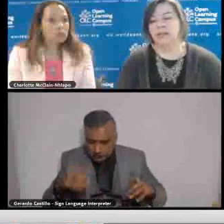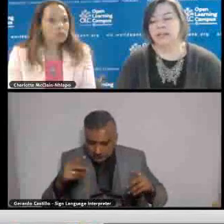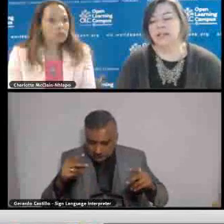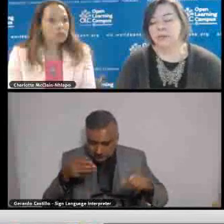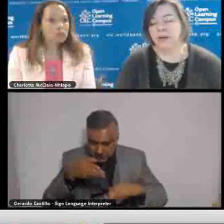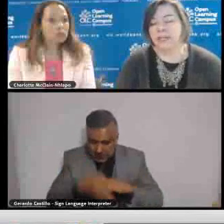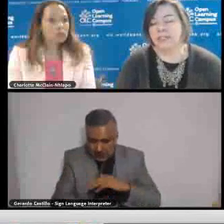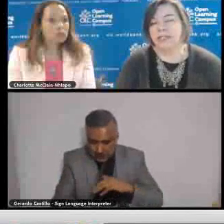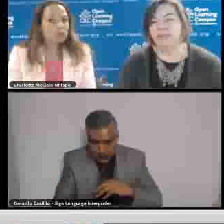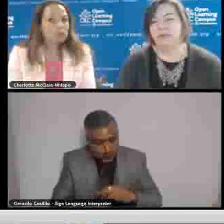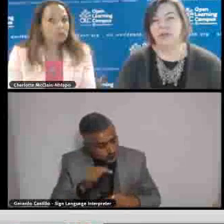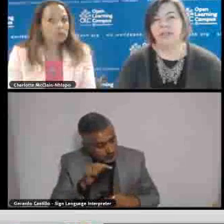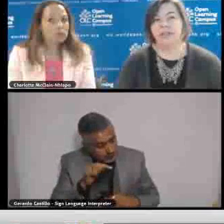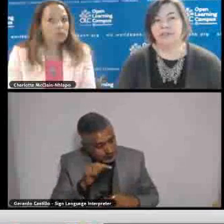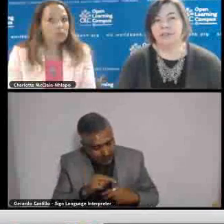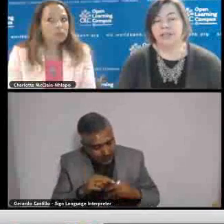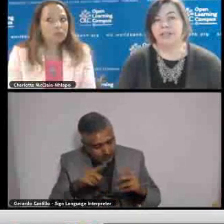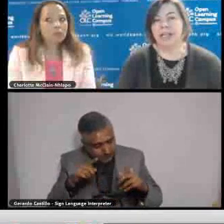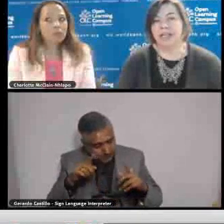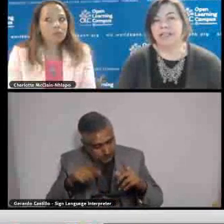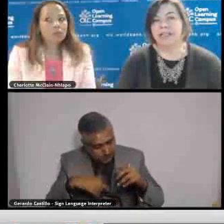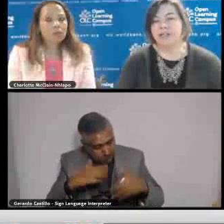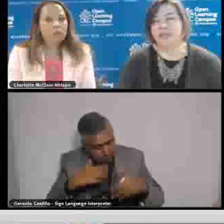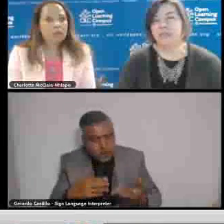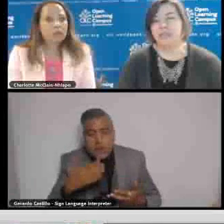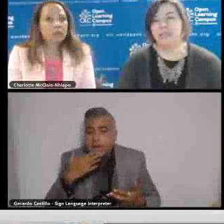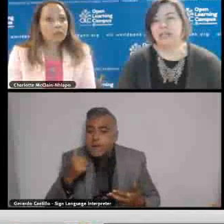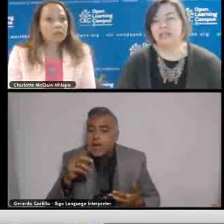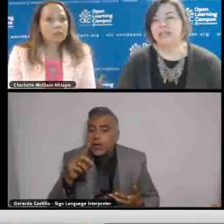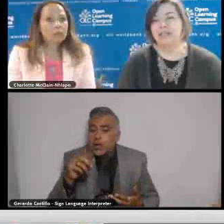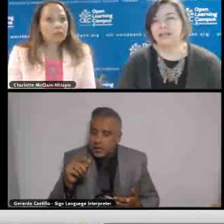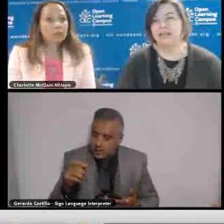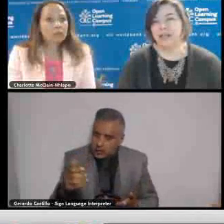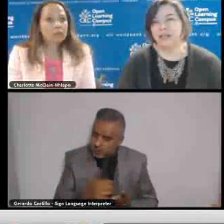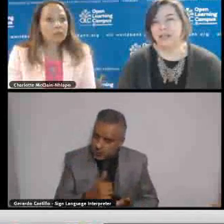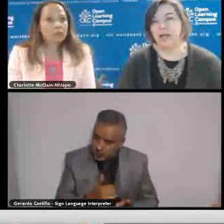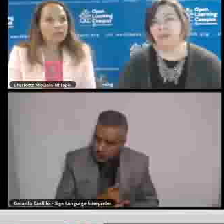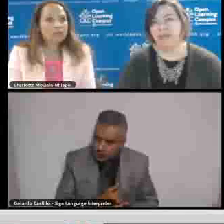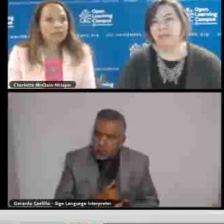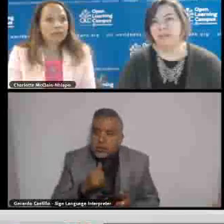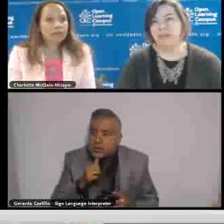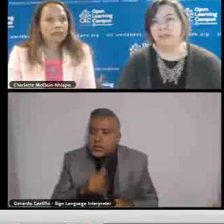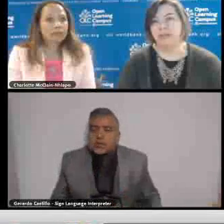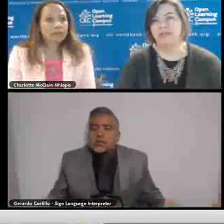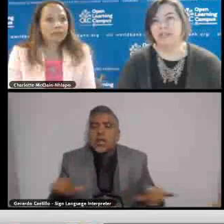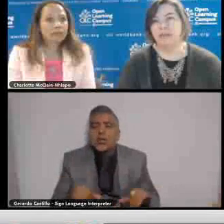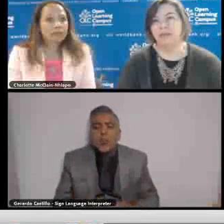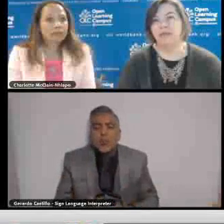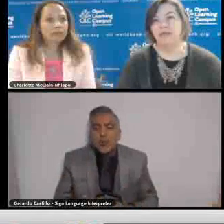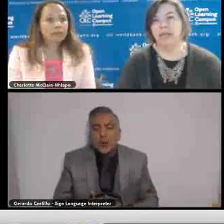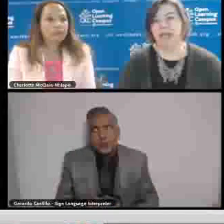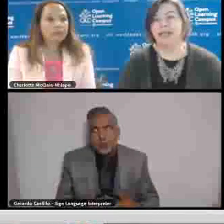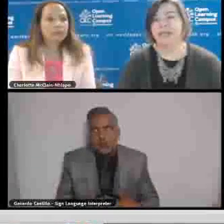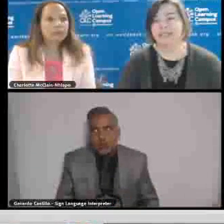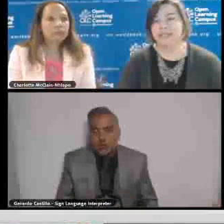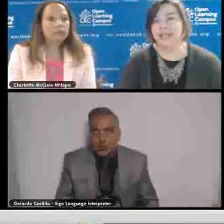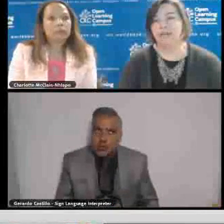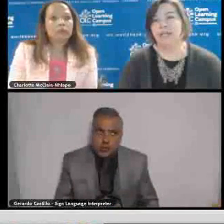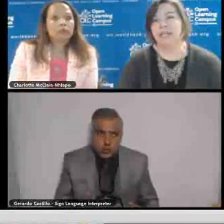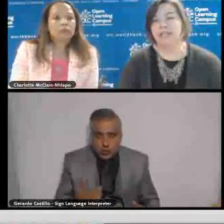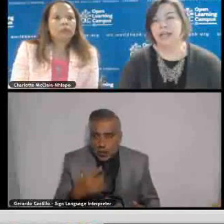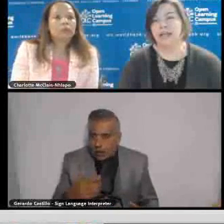that process, better data needs to be collected. It's not standard operating procedure, for example, to get